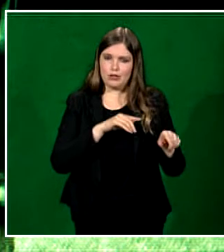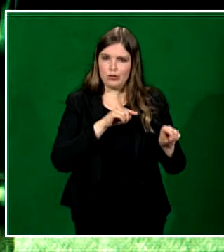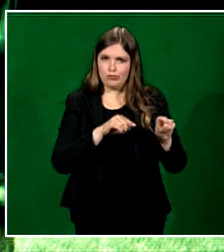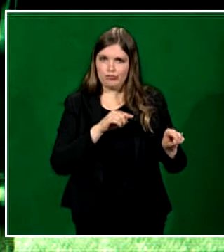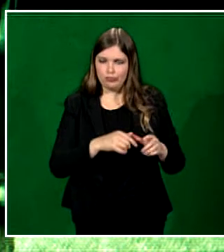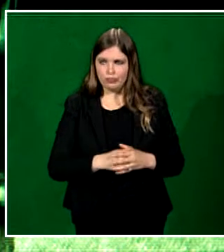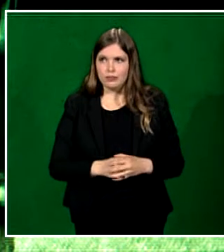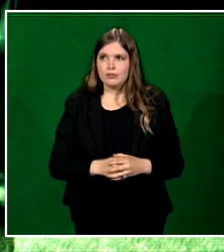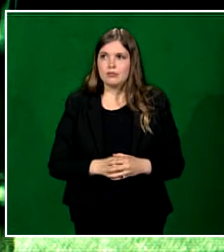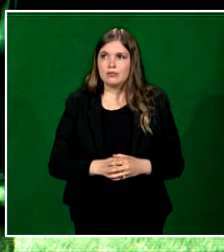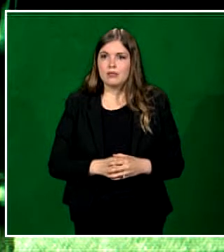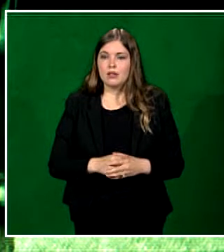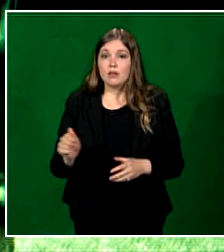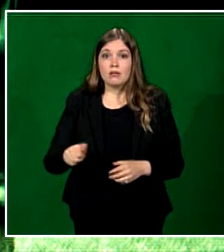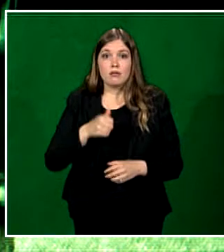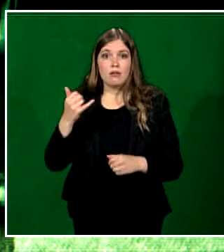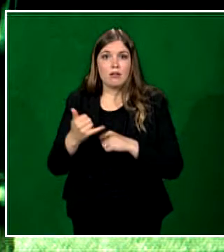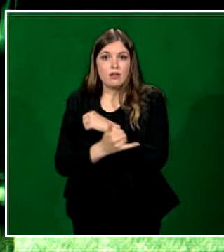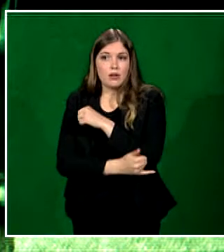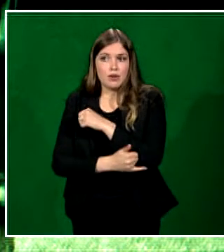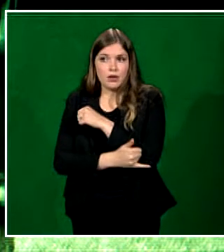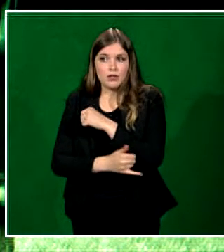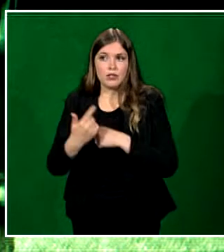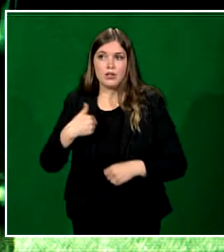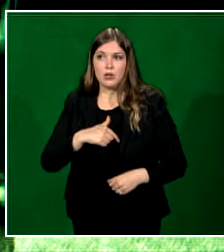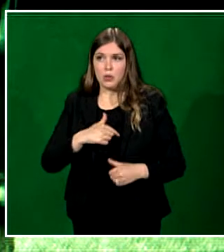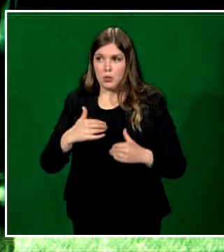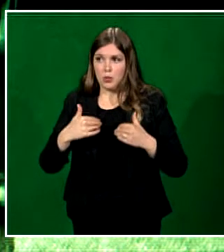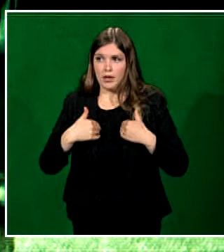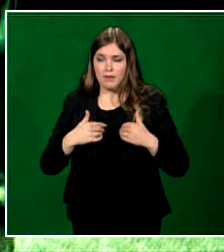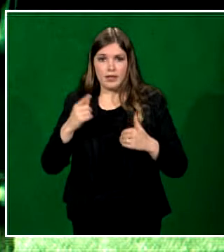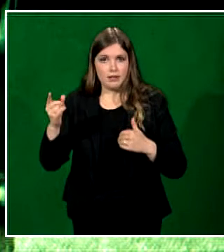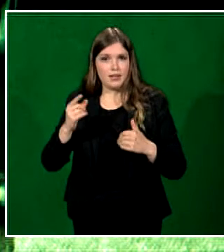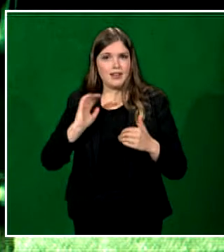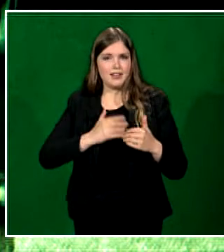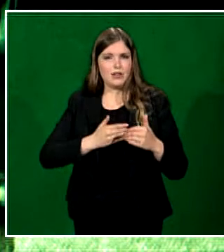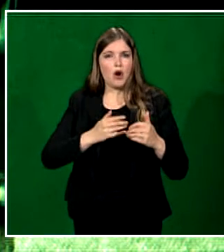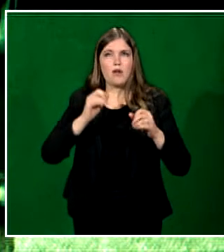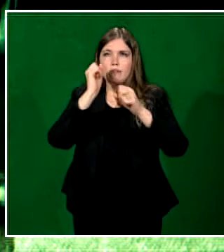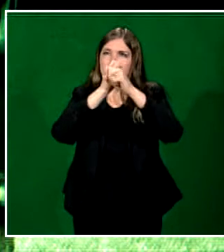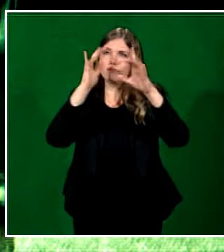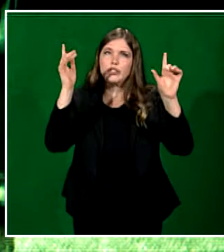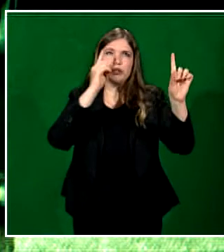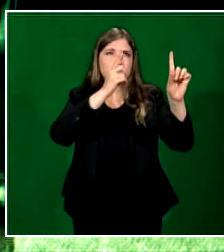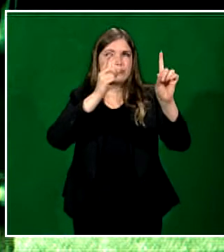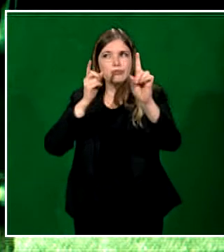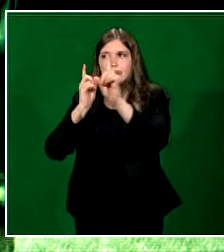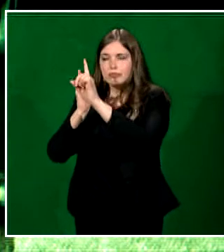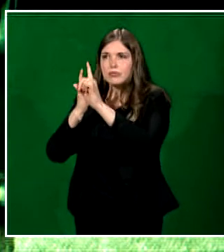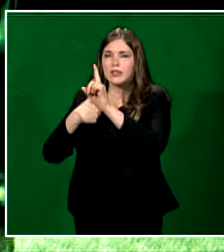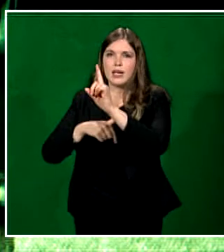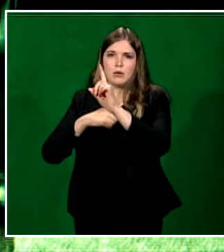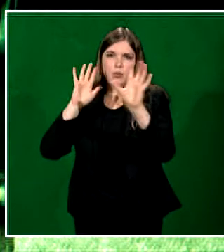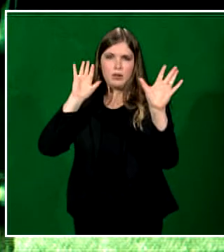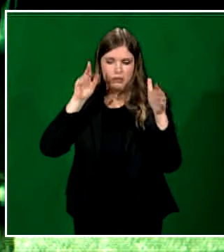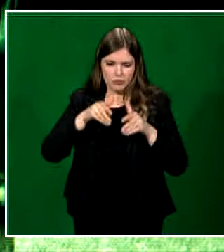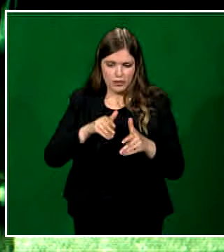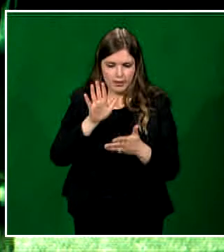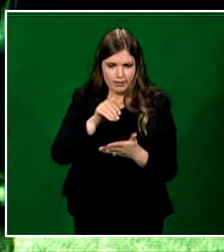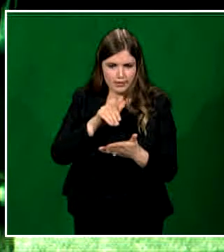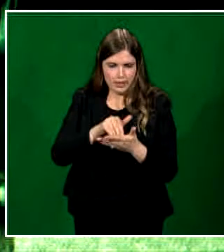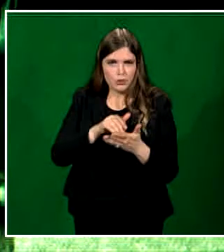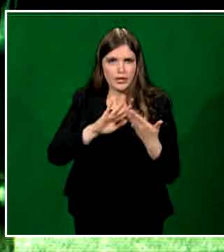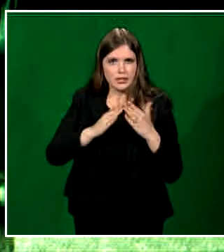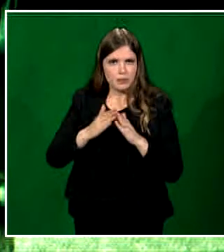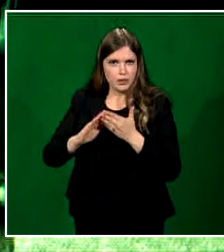Countries like Uganda don't really have well-streamlined waste collection facilities, and this is the motivation for us to build our model in a centralized community. Next slide. We were